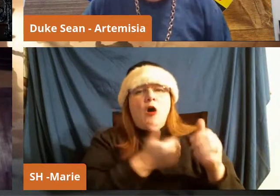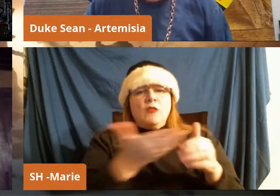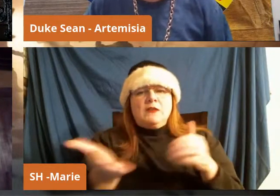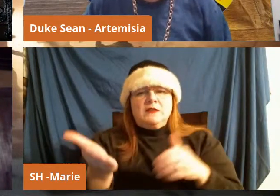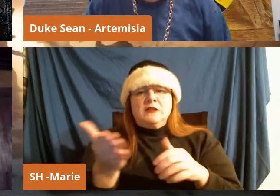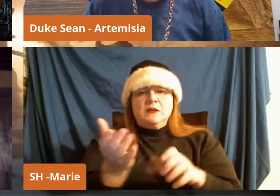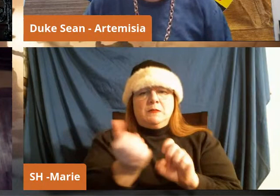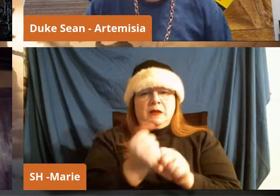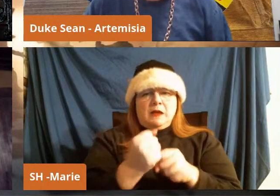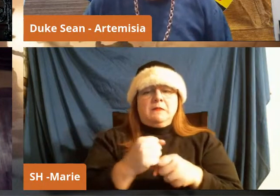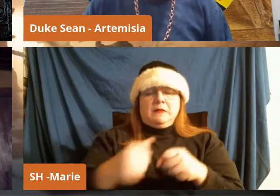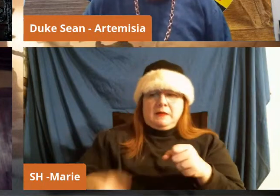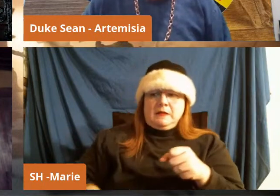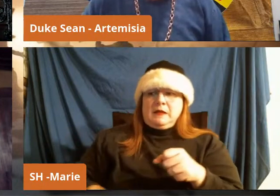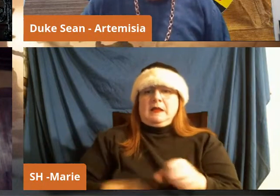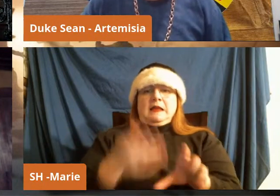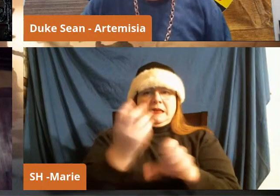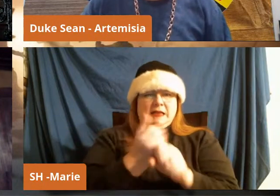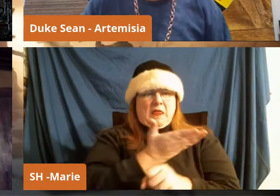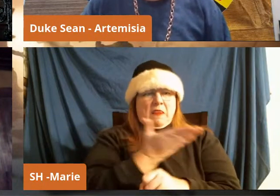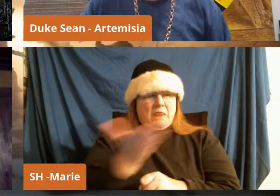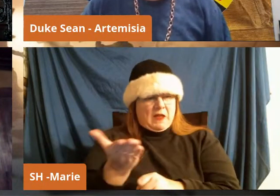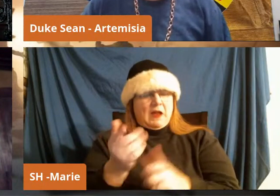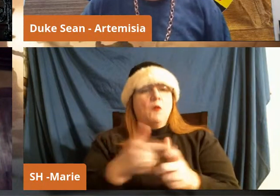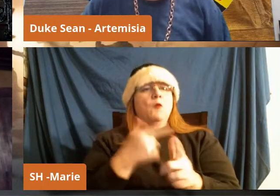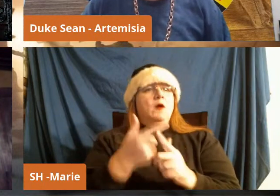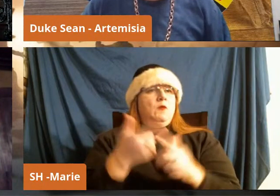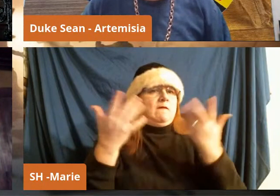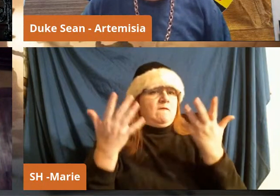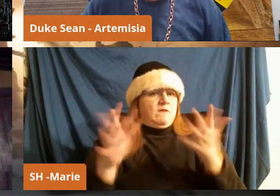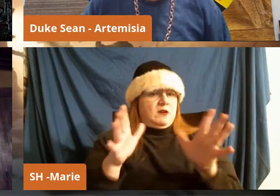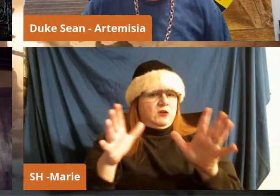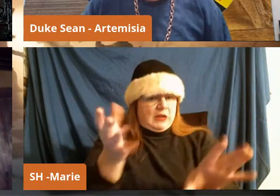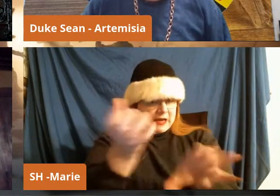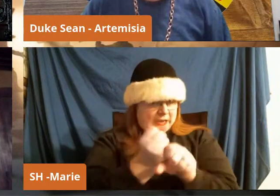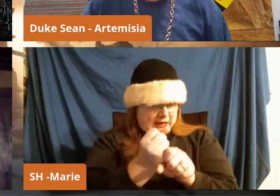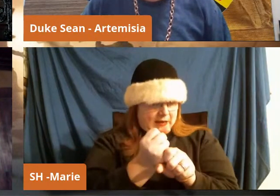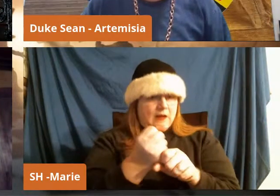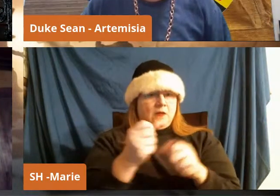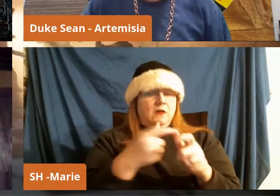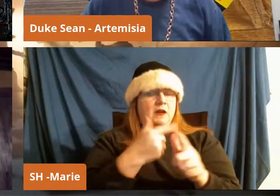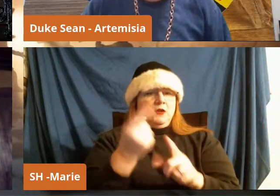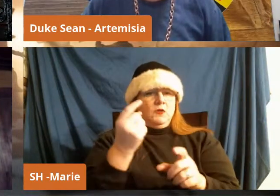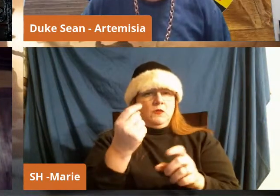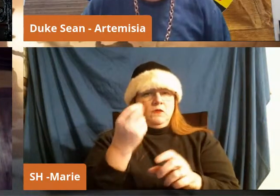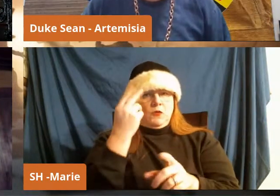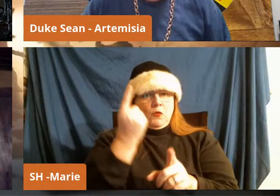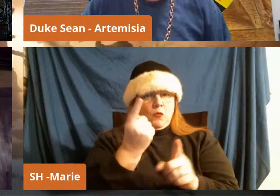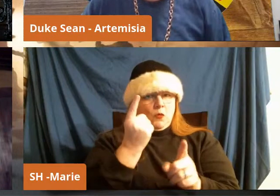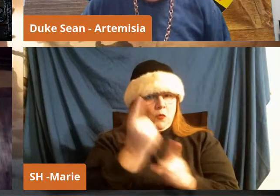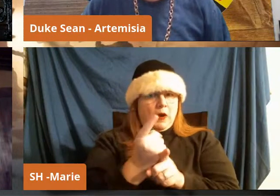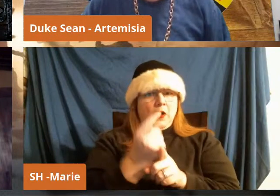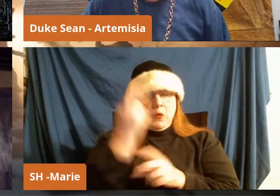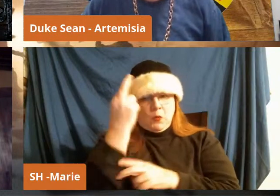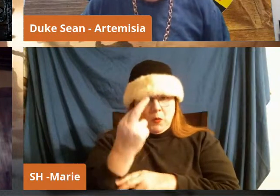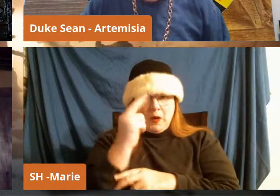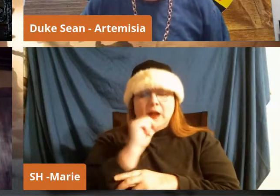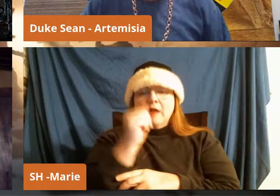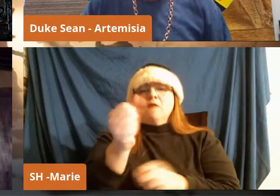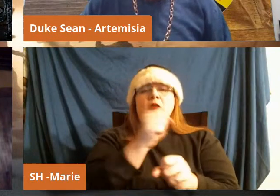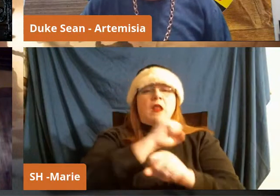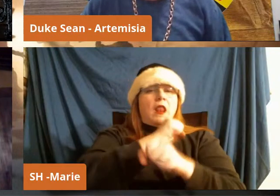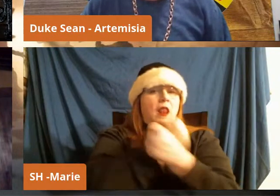get knighted and to get the thing, and when we do that, we're not doing them for the right reasons. We're not doing them for the love